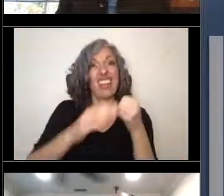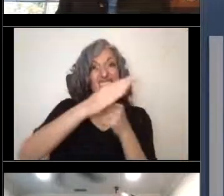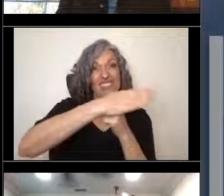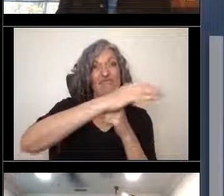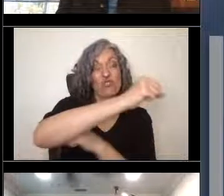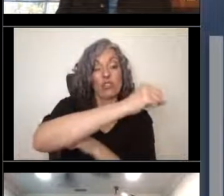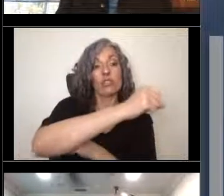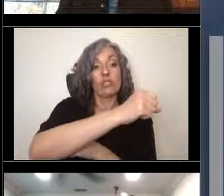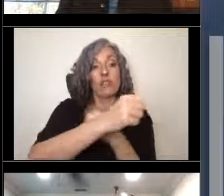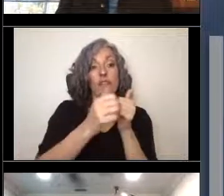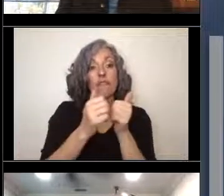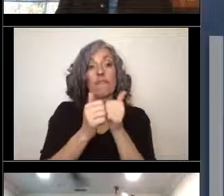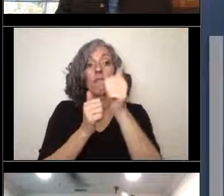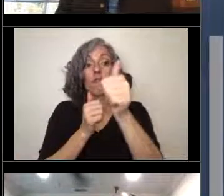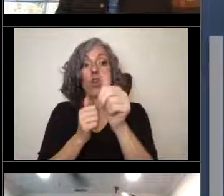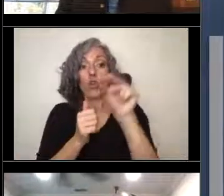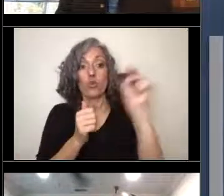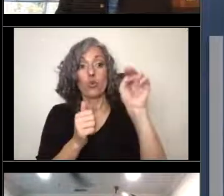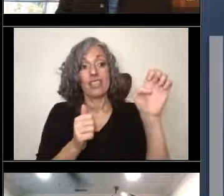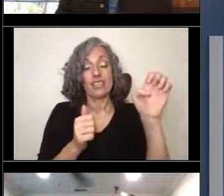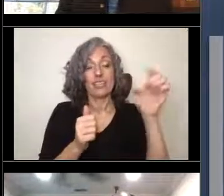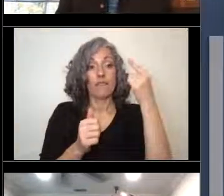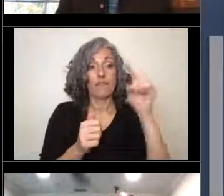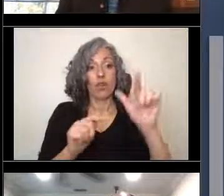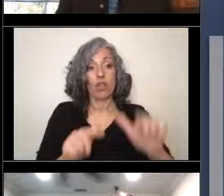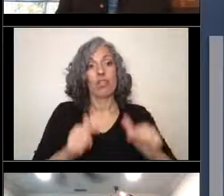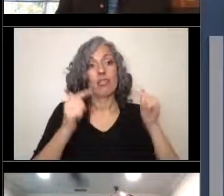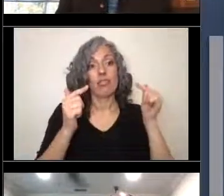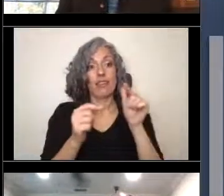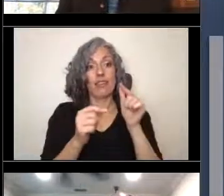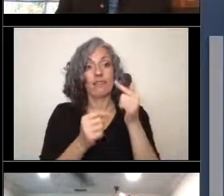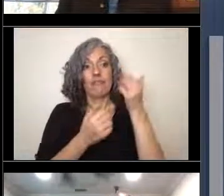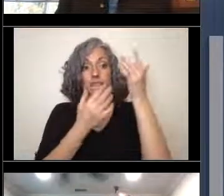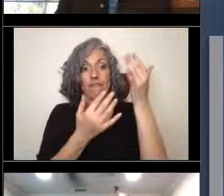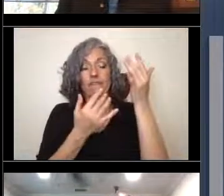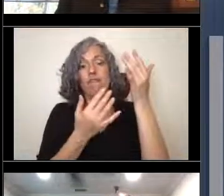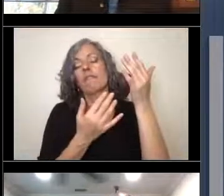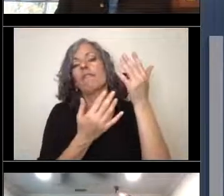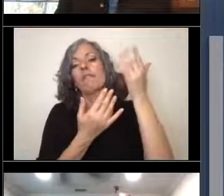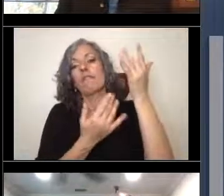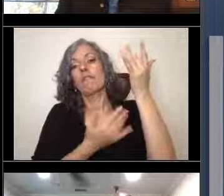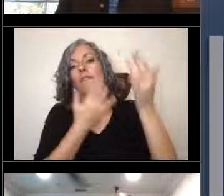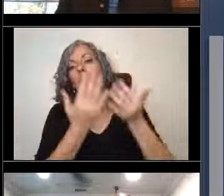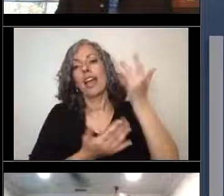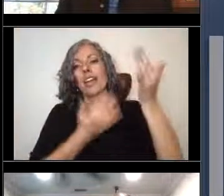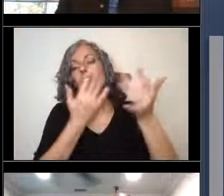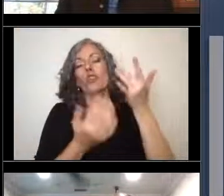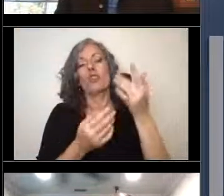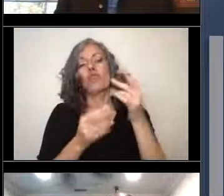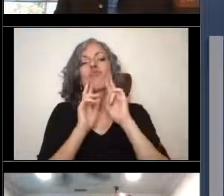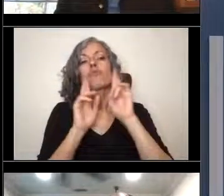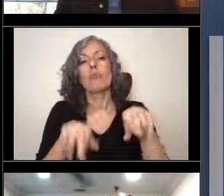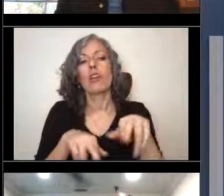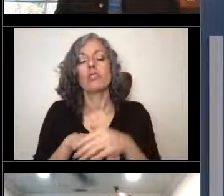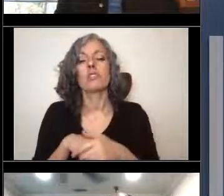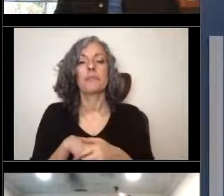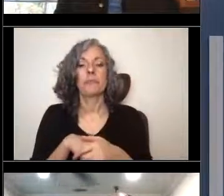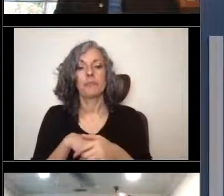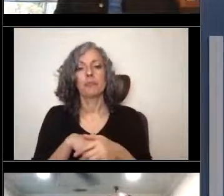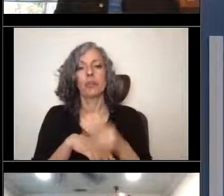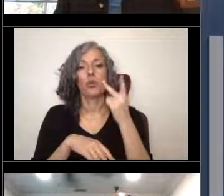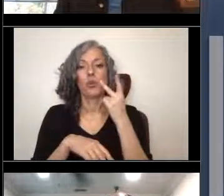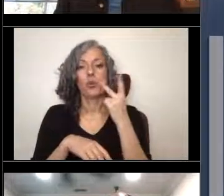northeastern California for life safety, fire response, and emergency medical services. Like Alturas, Humboldt has seen an increased utilization for